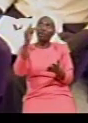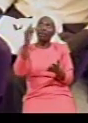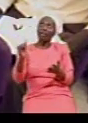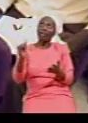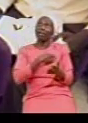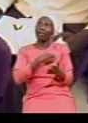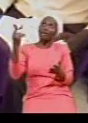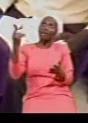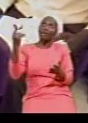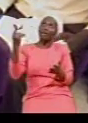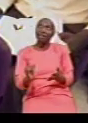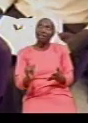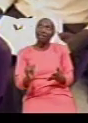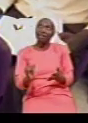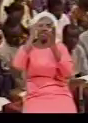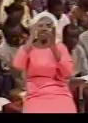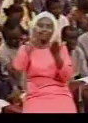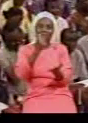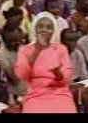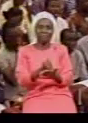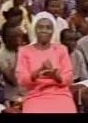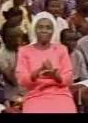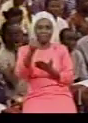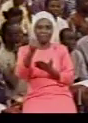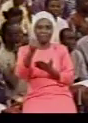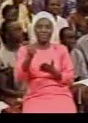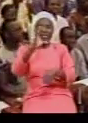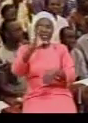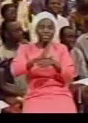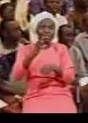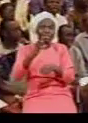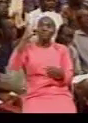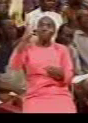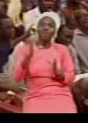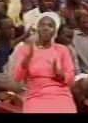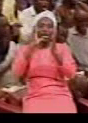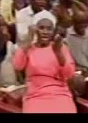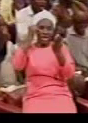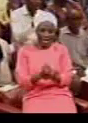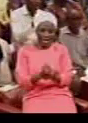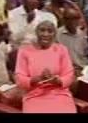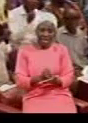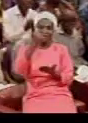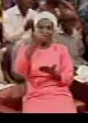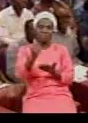ever. And the church of God said,